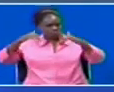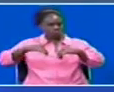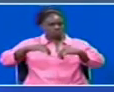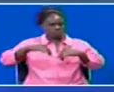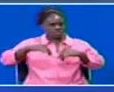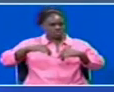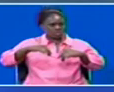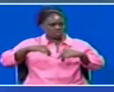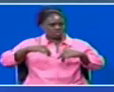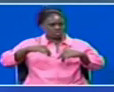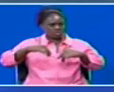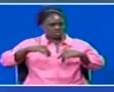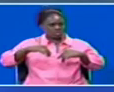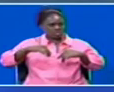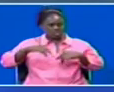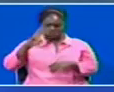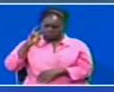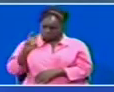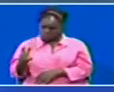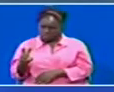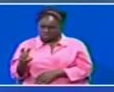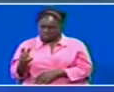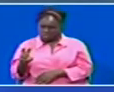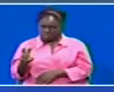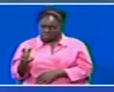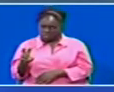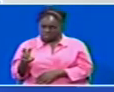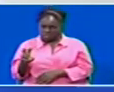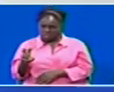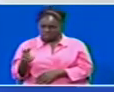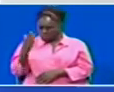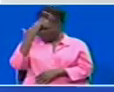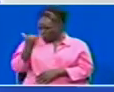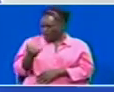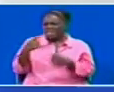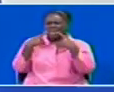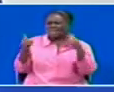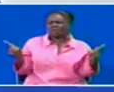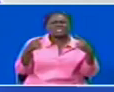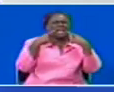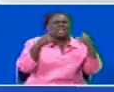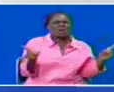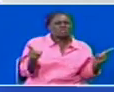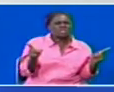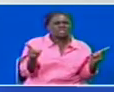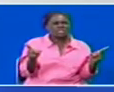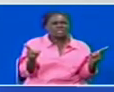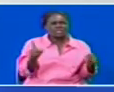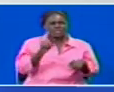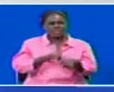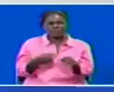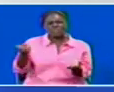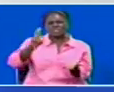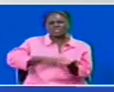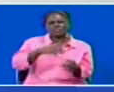take their team to IBC to see whether the register is called. Why are we sensationalizing it when the